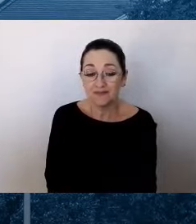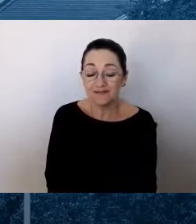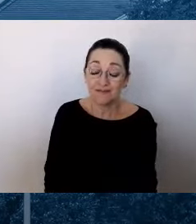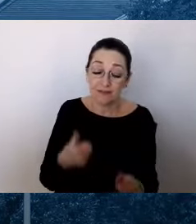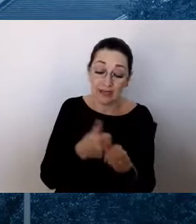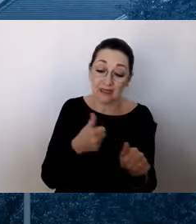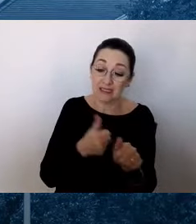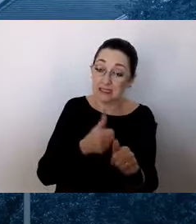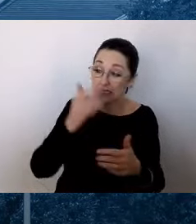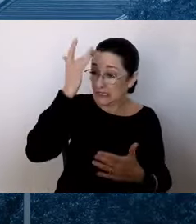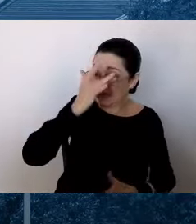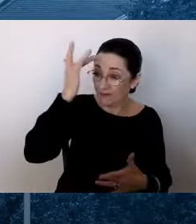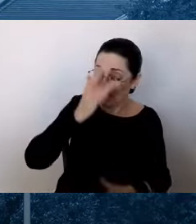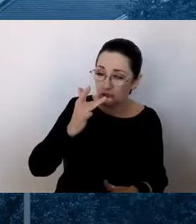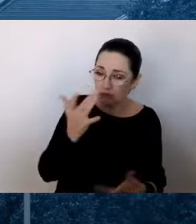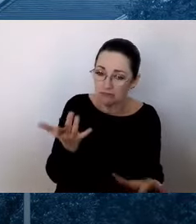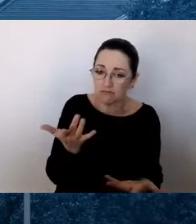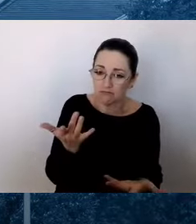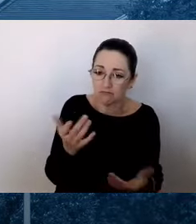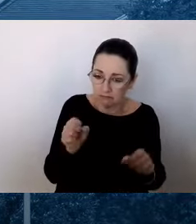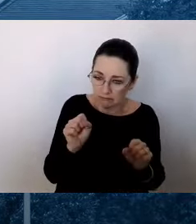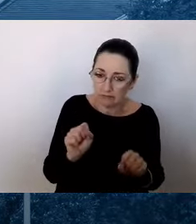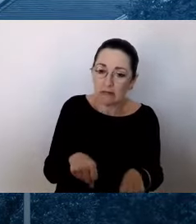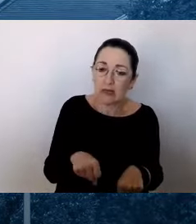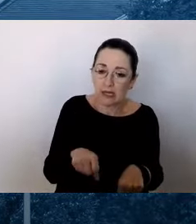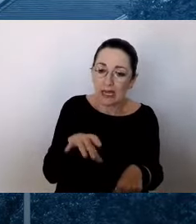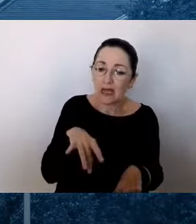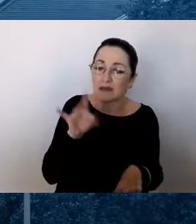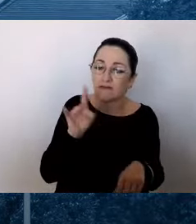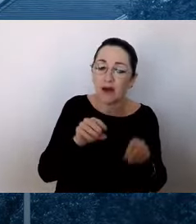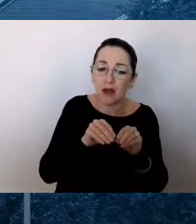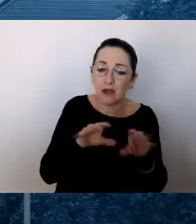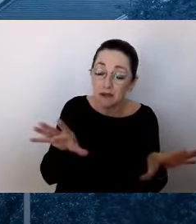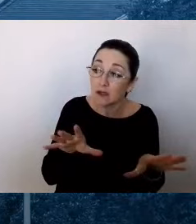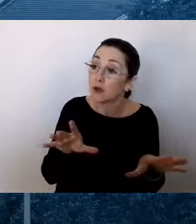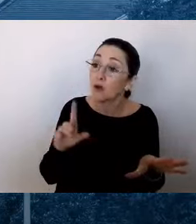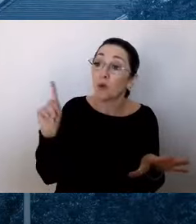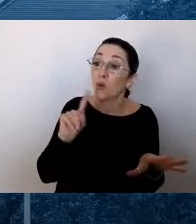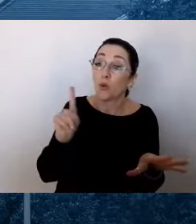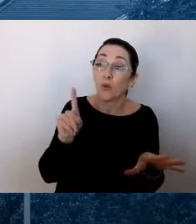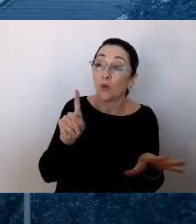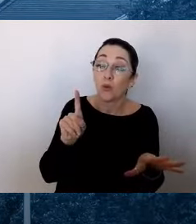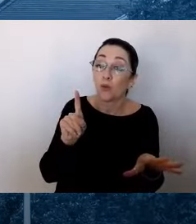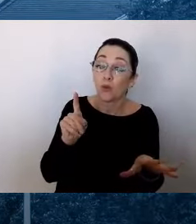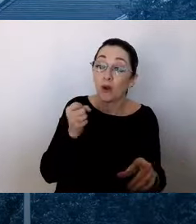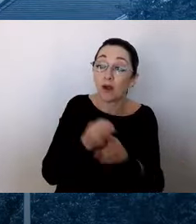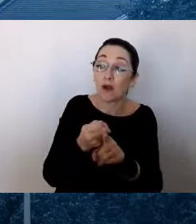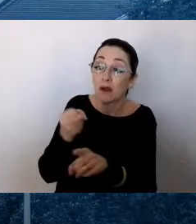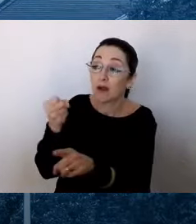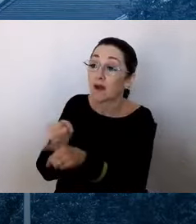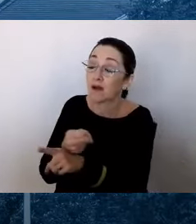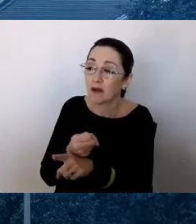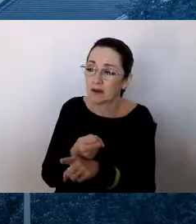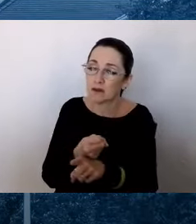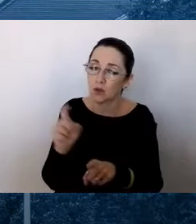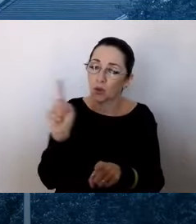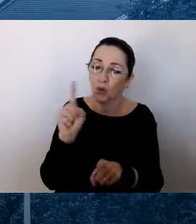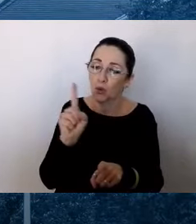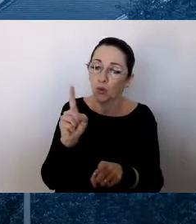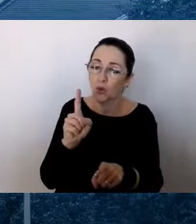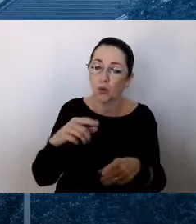virus finds a foothold in unvaccinated populations. And if you look at Omicron in South Africa,